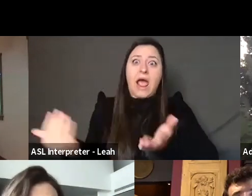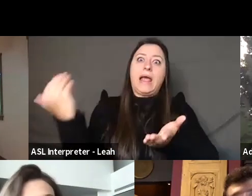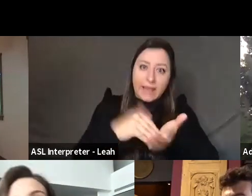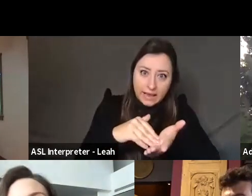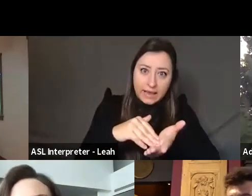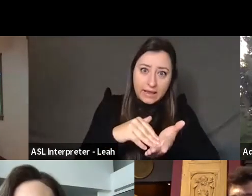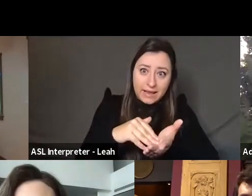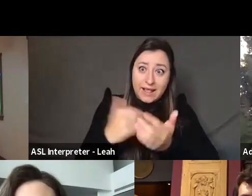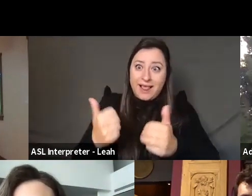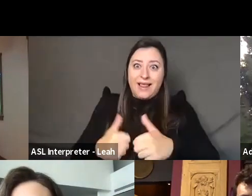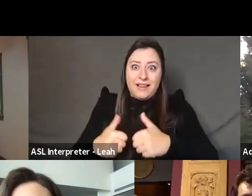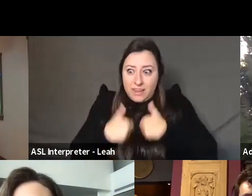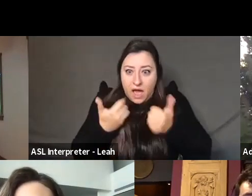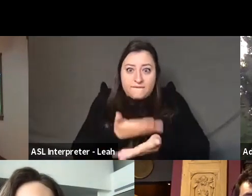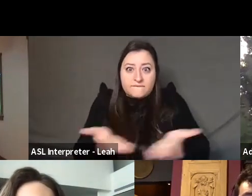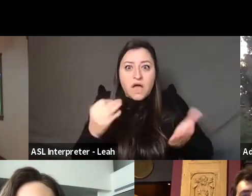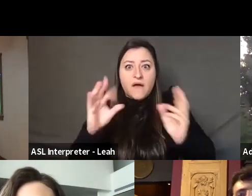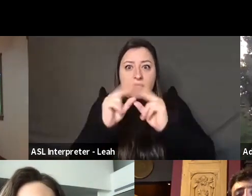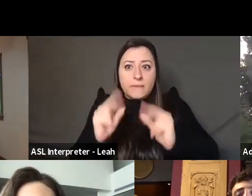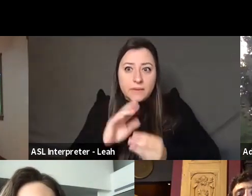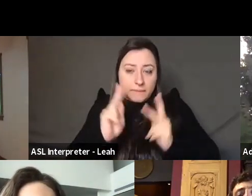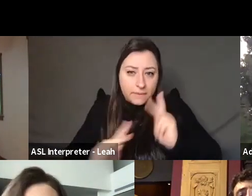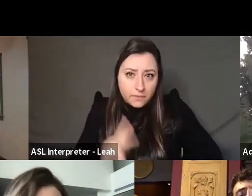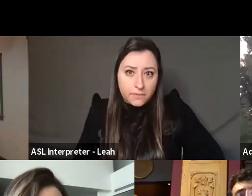the live flesh of the Lebanese people.